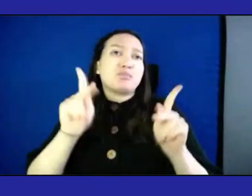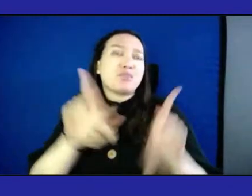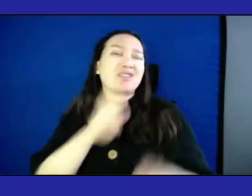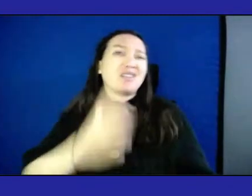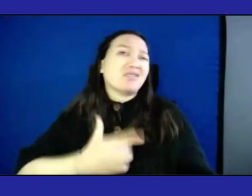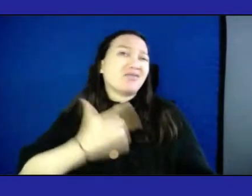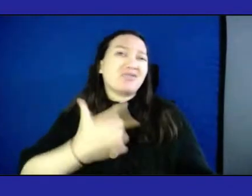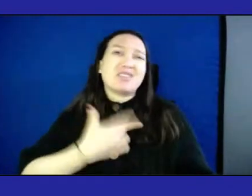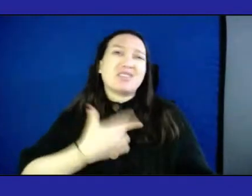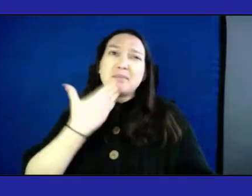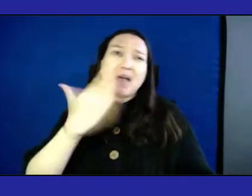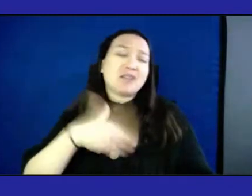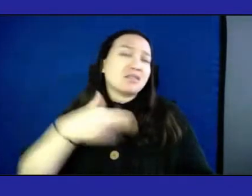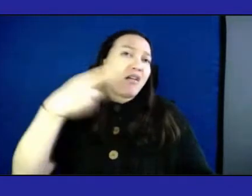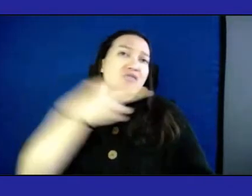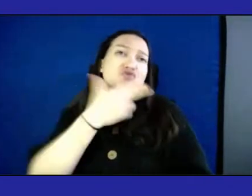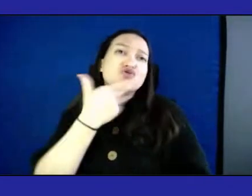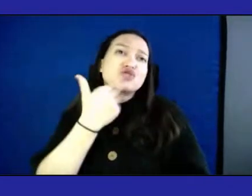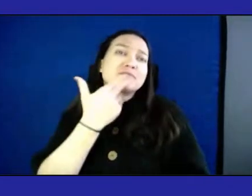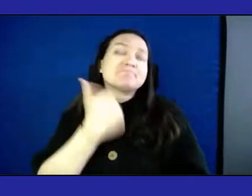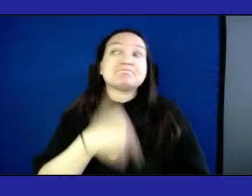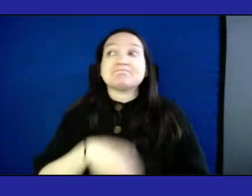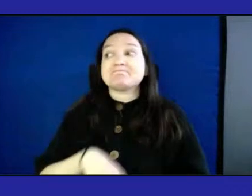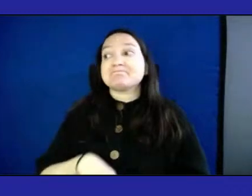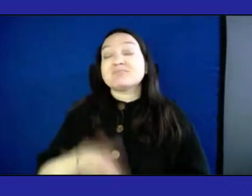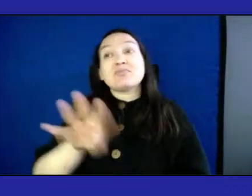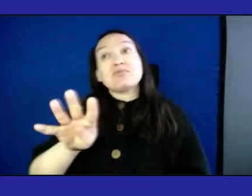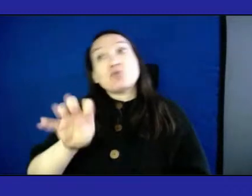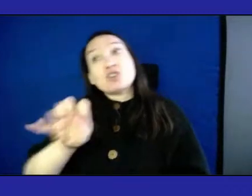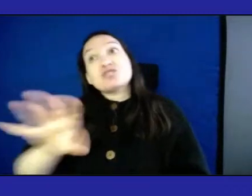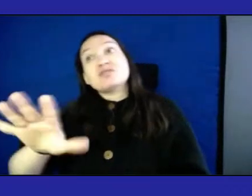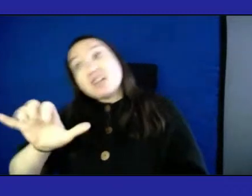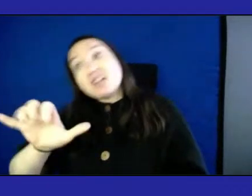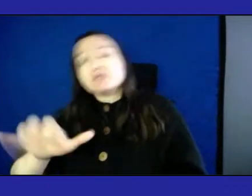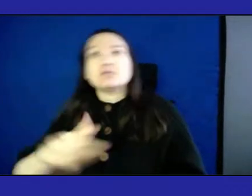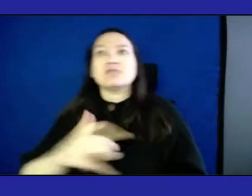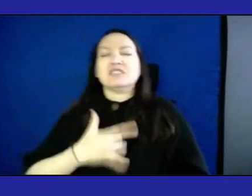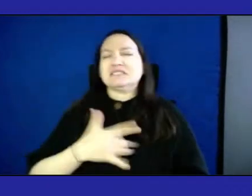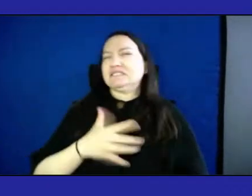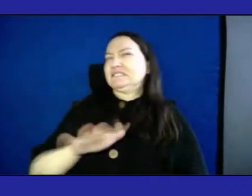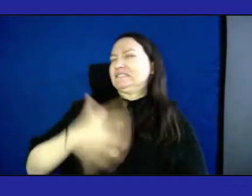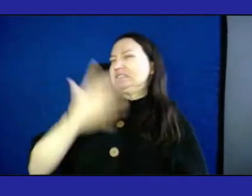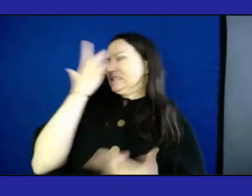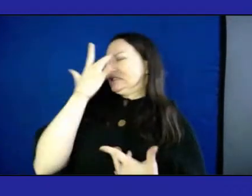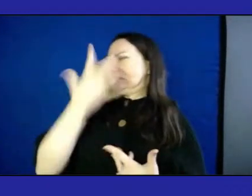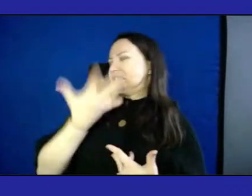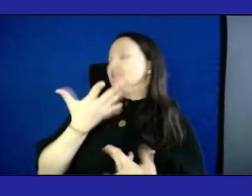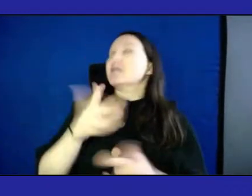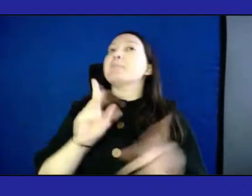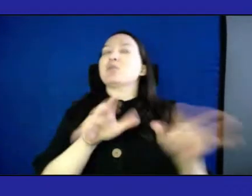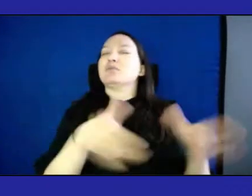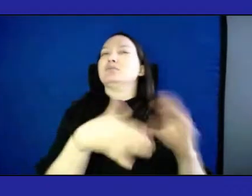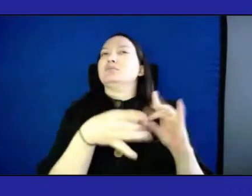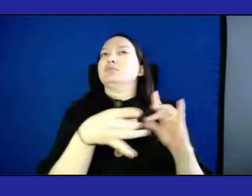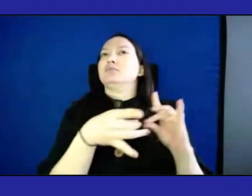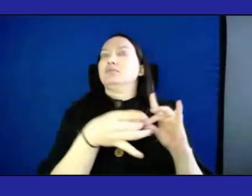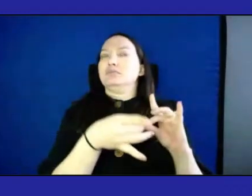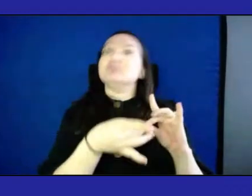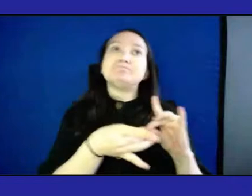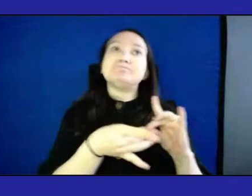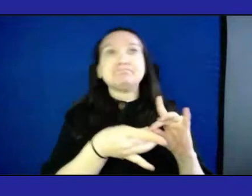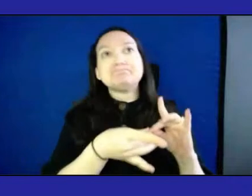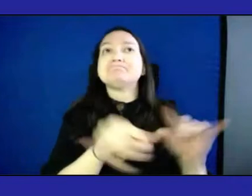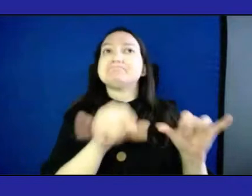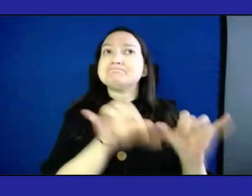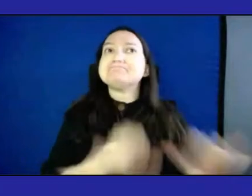sugar. I mean, if you get to 400 or 500, they might feel bad. But the people we're talking about who are, you know, routinely